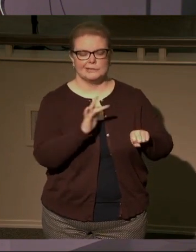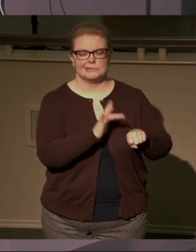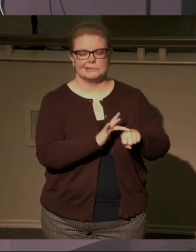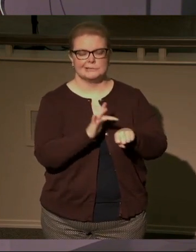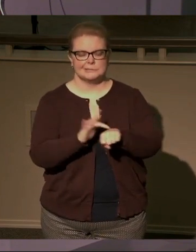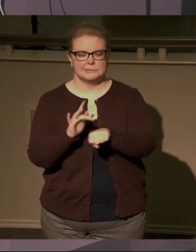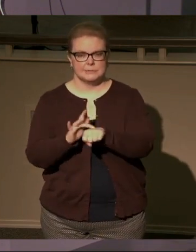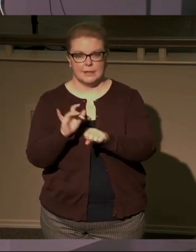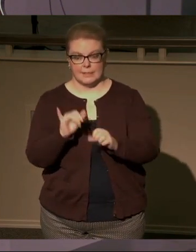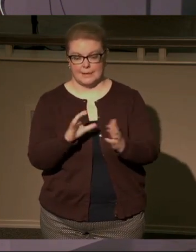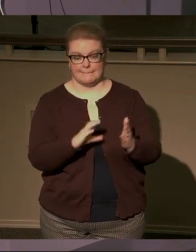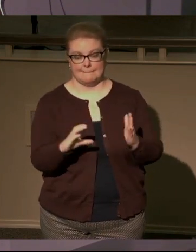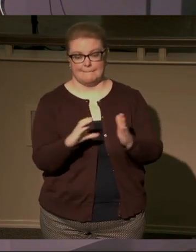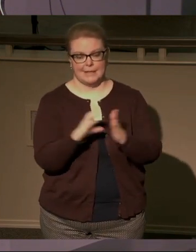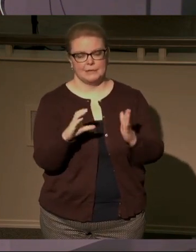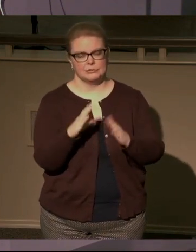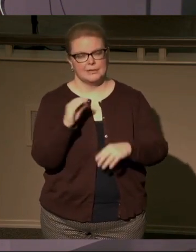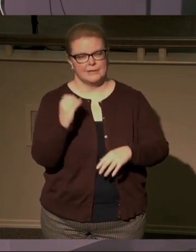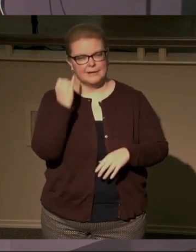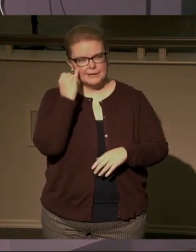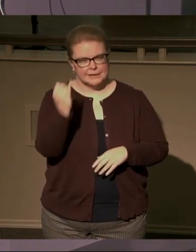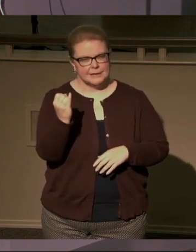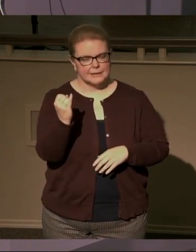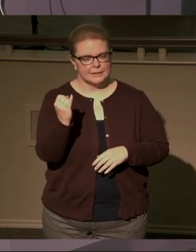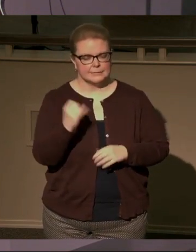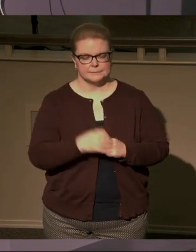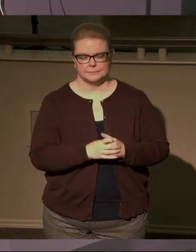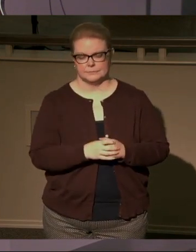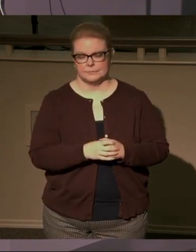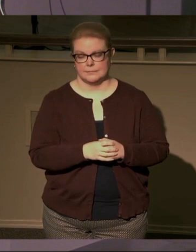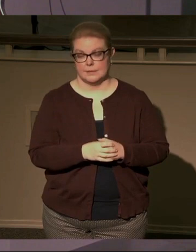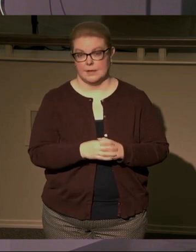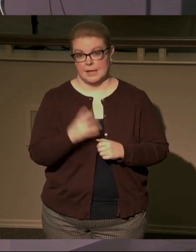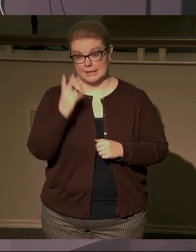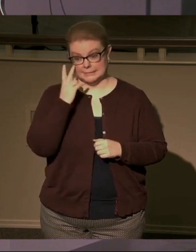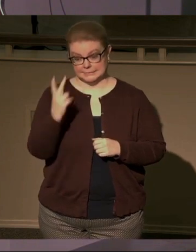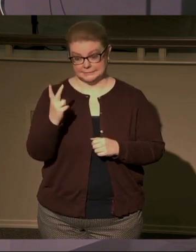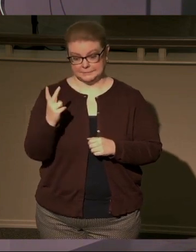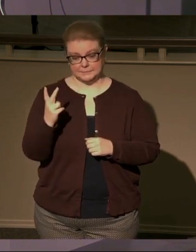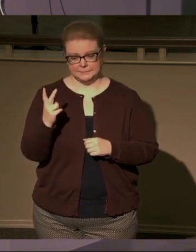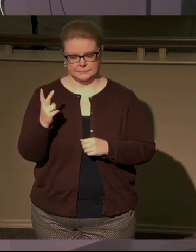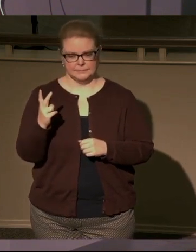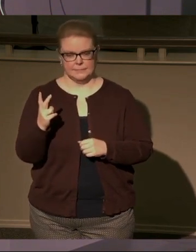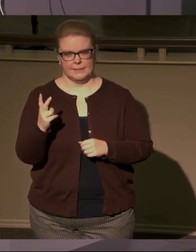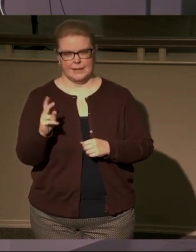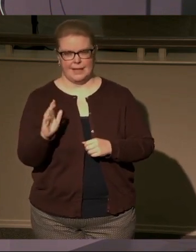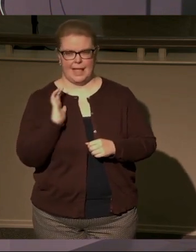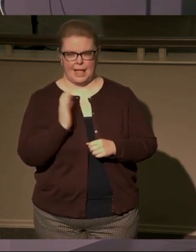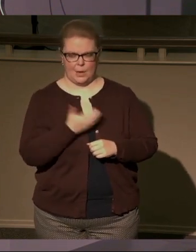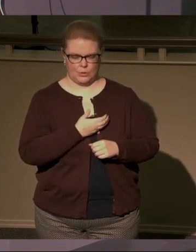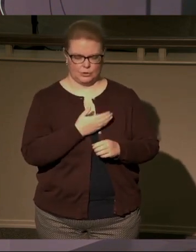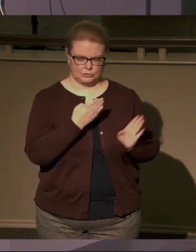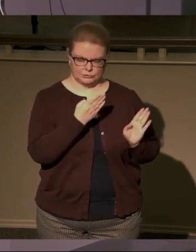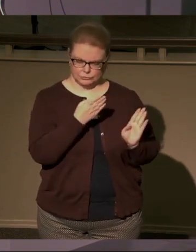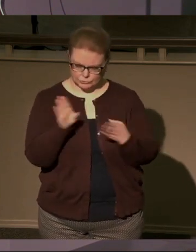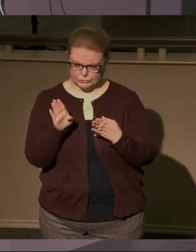this passage and this idea. I see as fundamental in our shift in